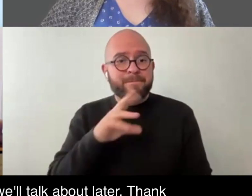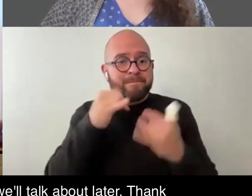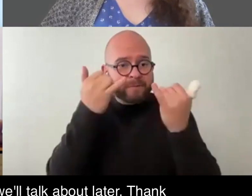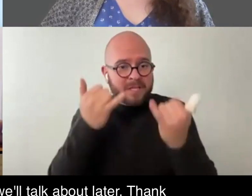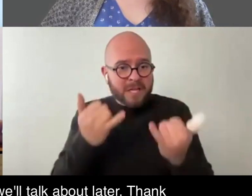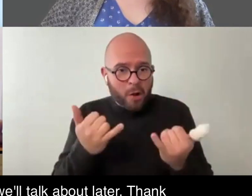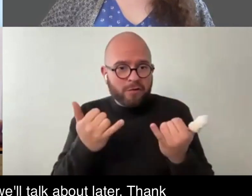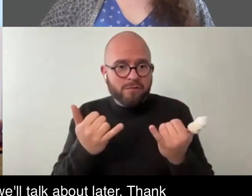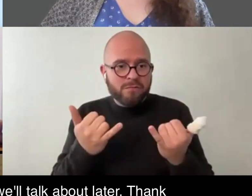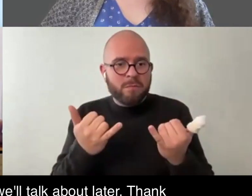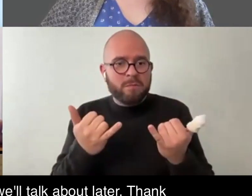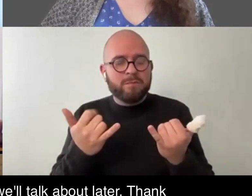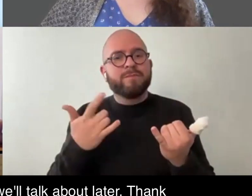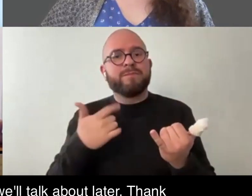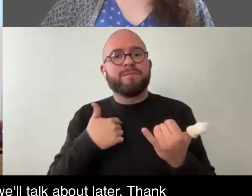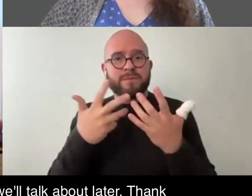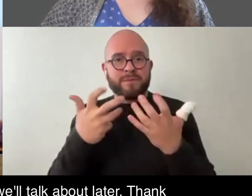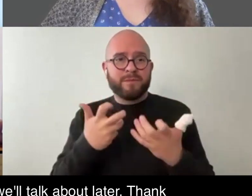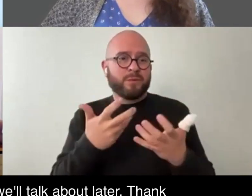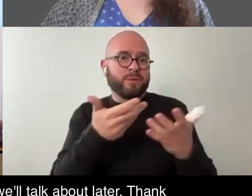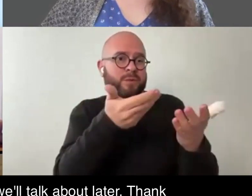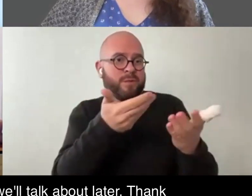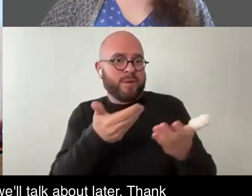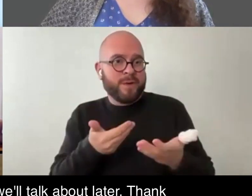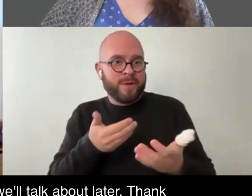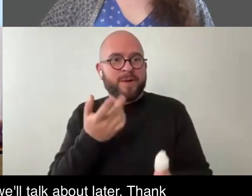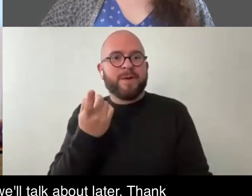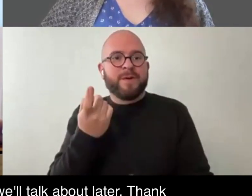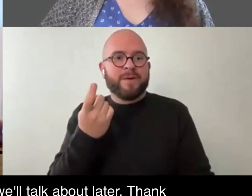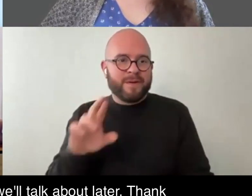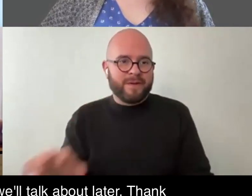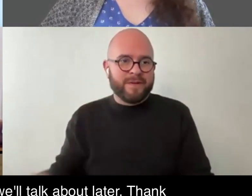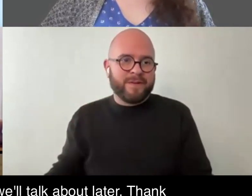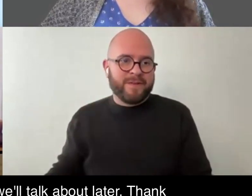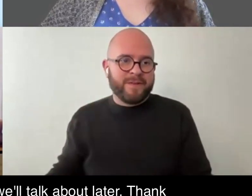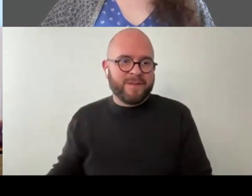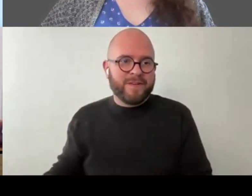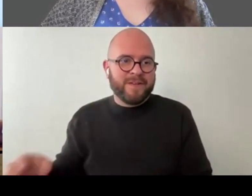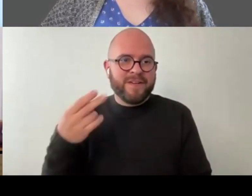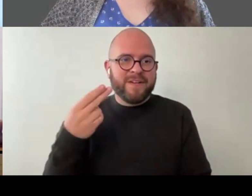love to welcome Dr. Hannah Roussel.